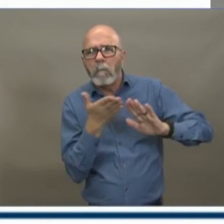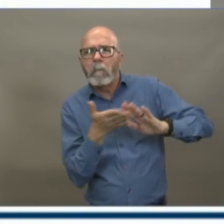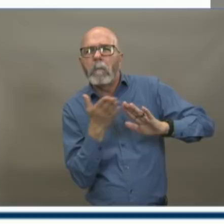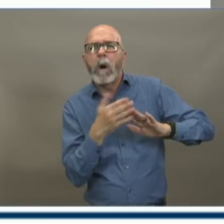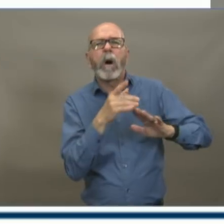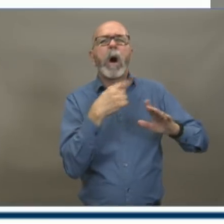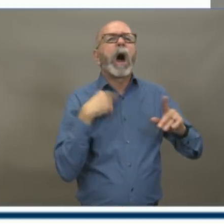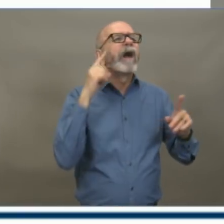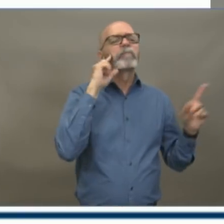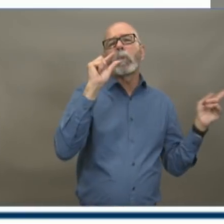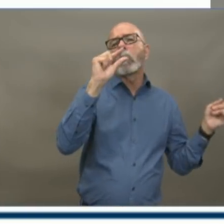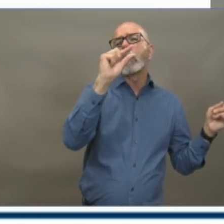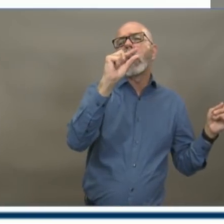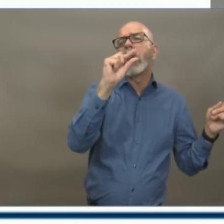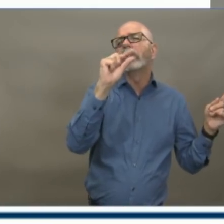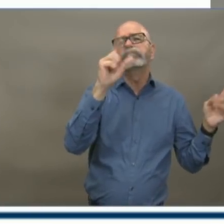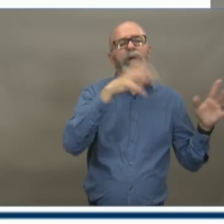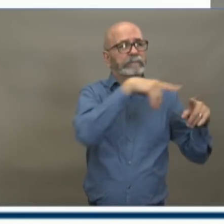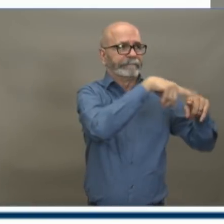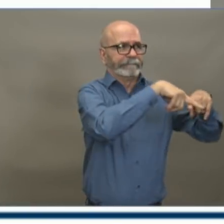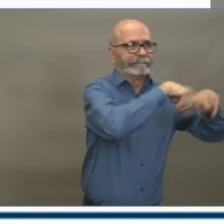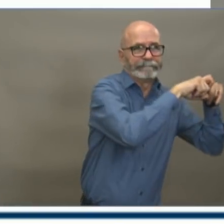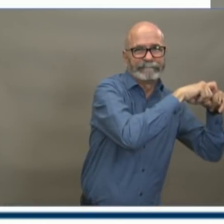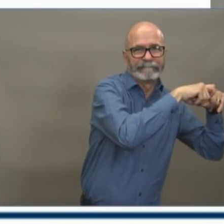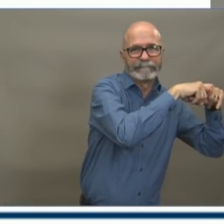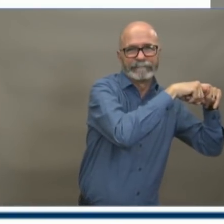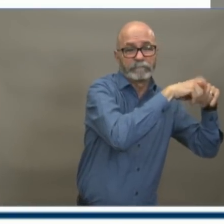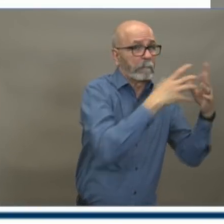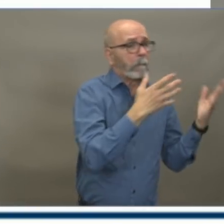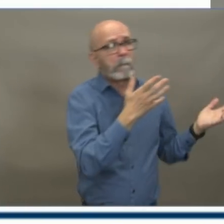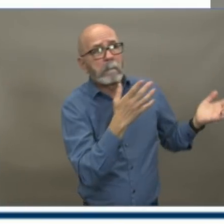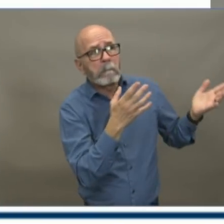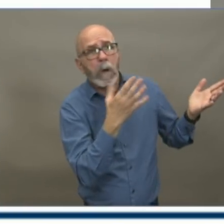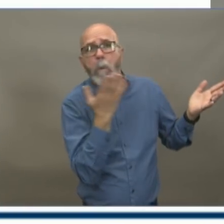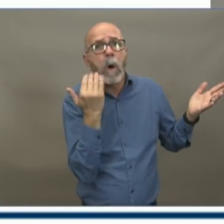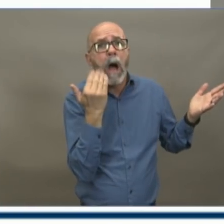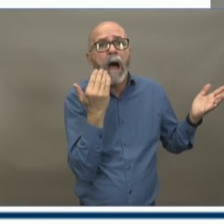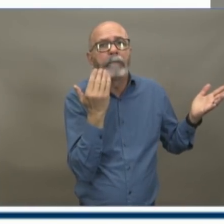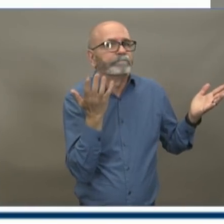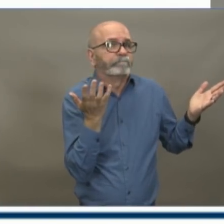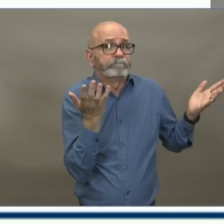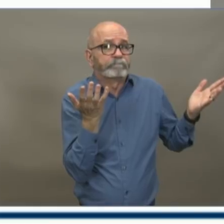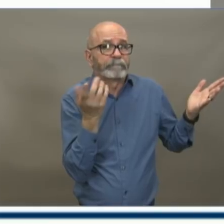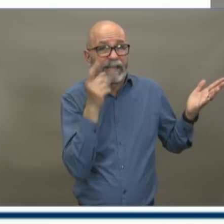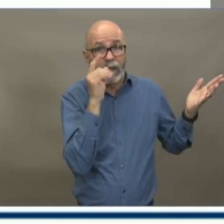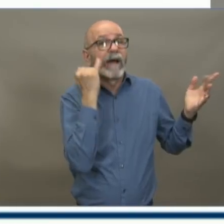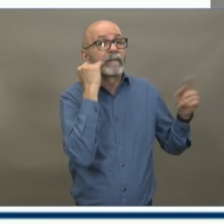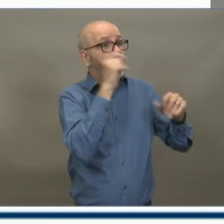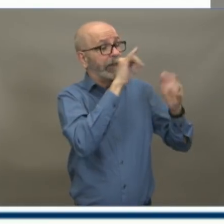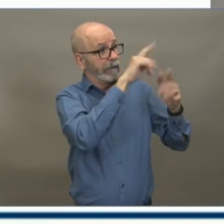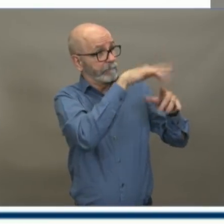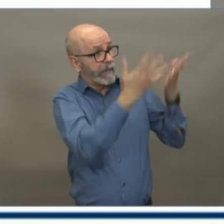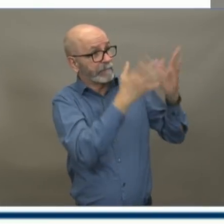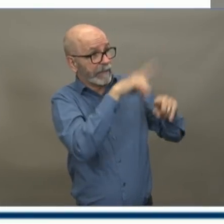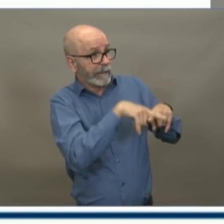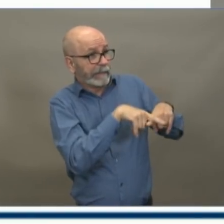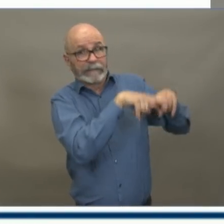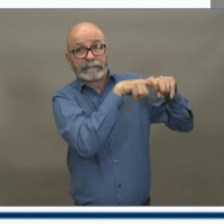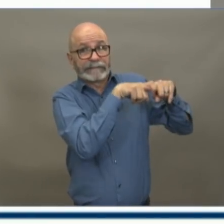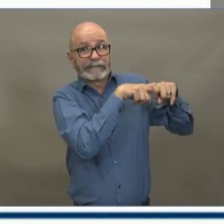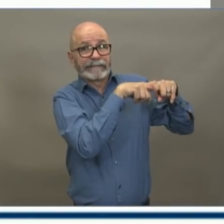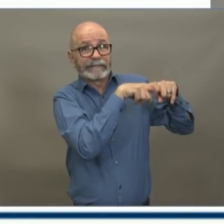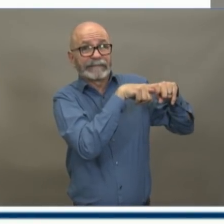short-term delay, and that the amounts that are held back now will be made up as we get into deliveries in February and